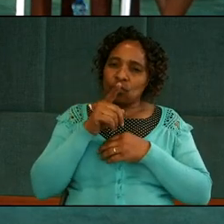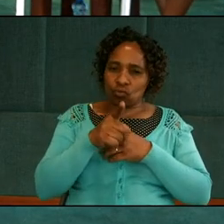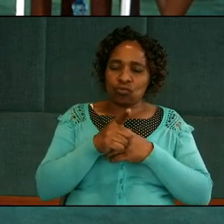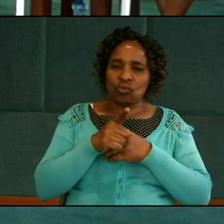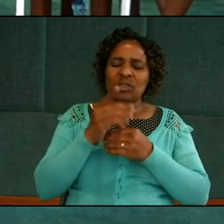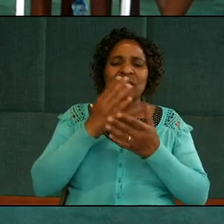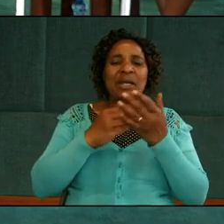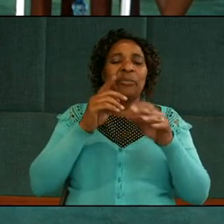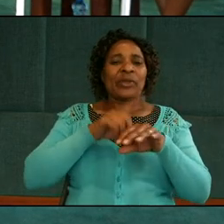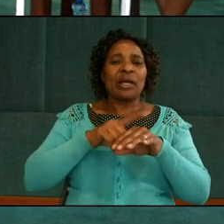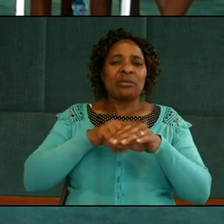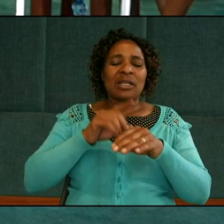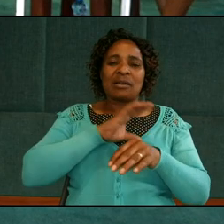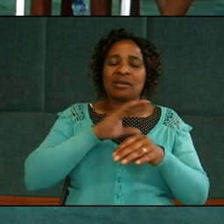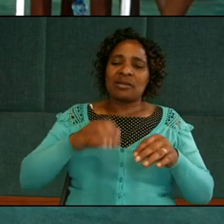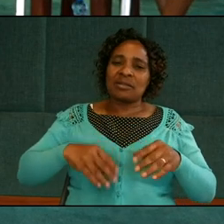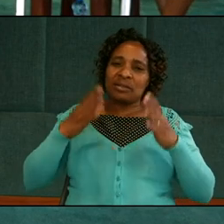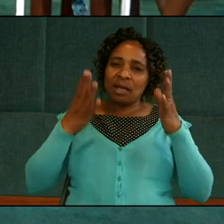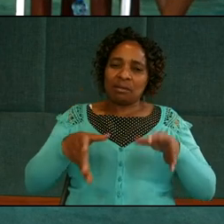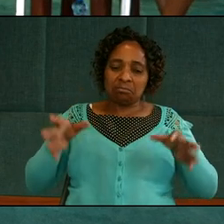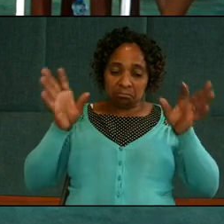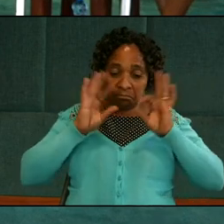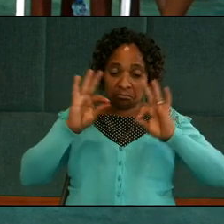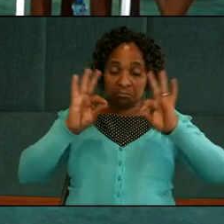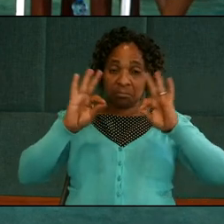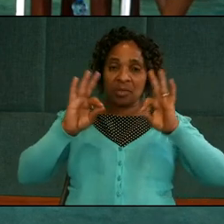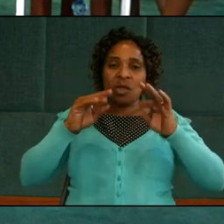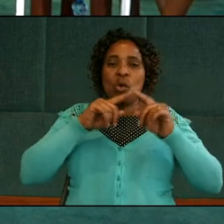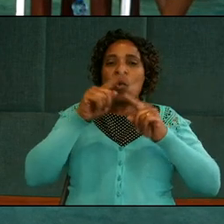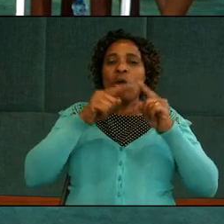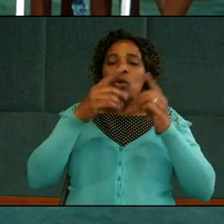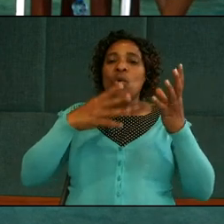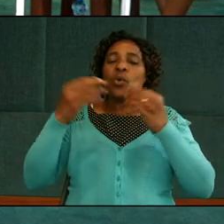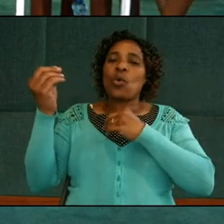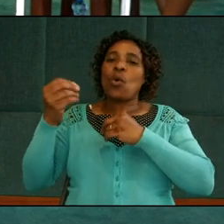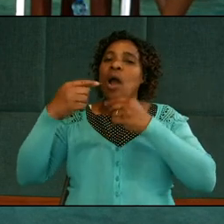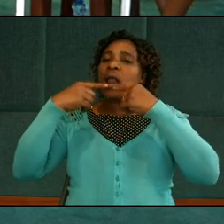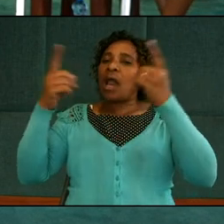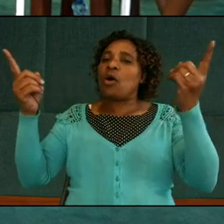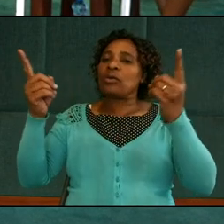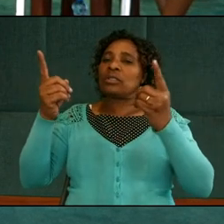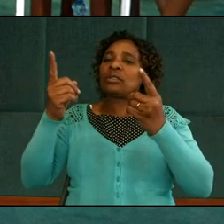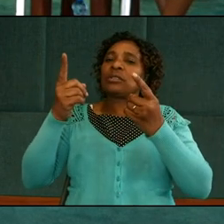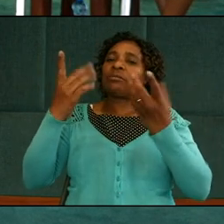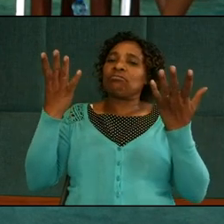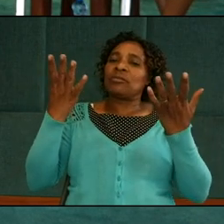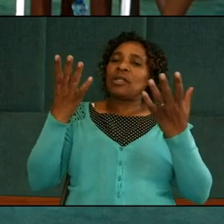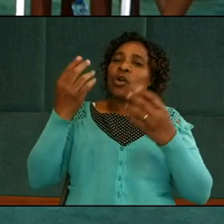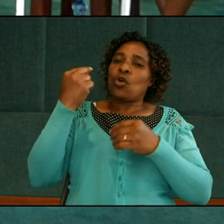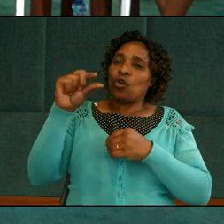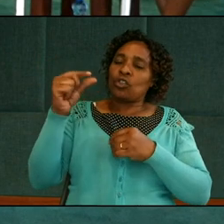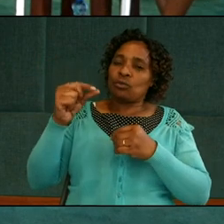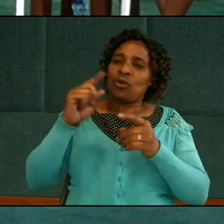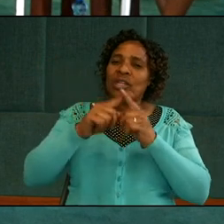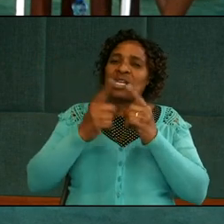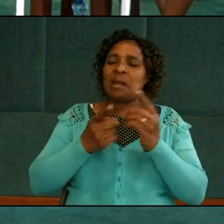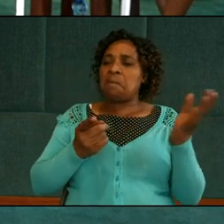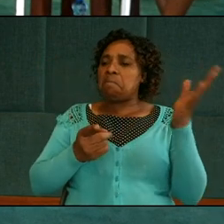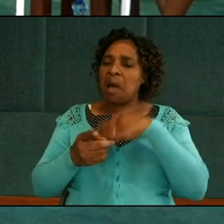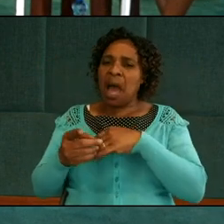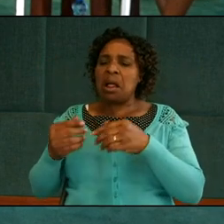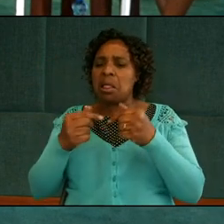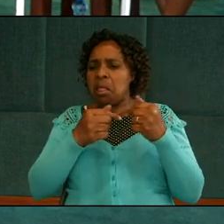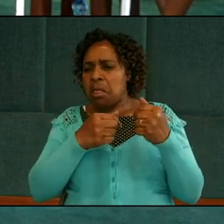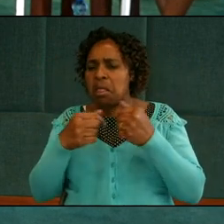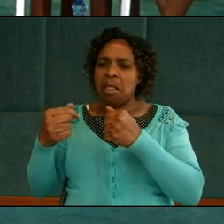think sometimes as Christians, we're surprised when we go and proclaim the gospel of Christ and we get a lot of backlash and